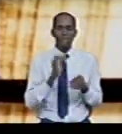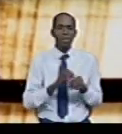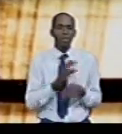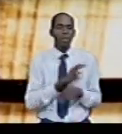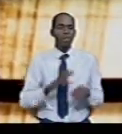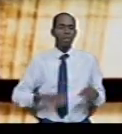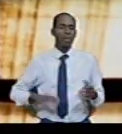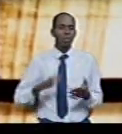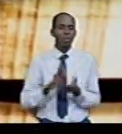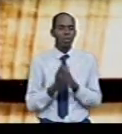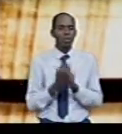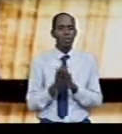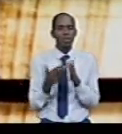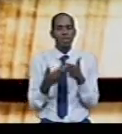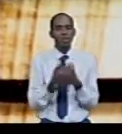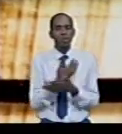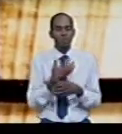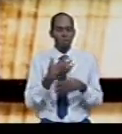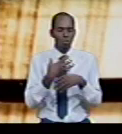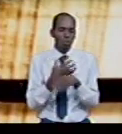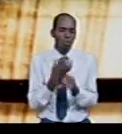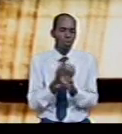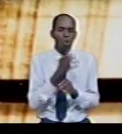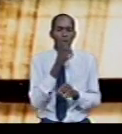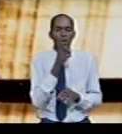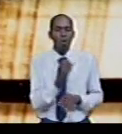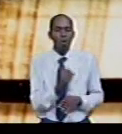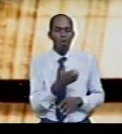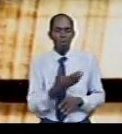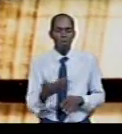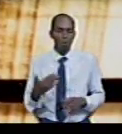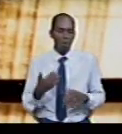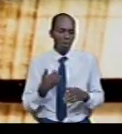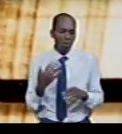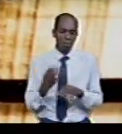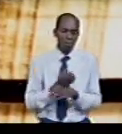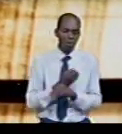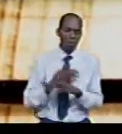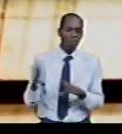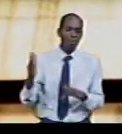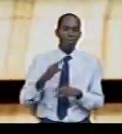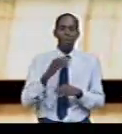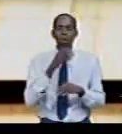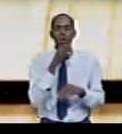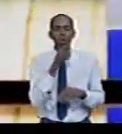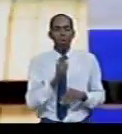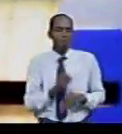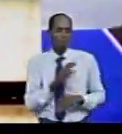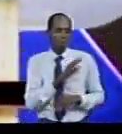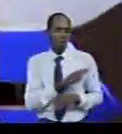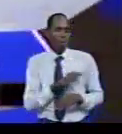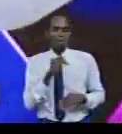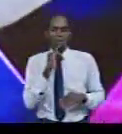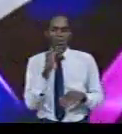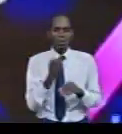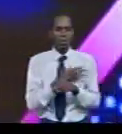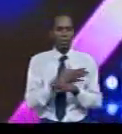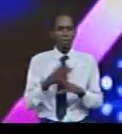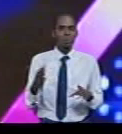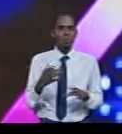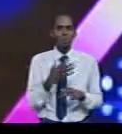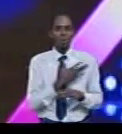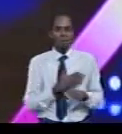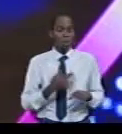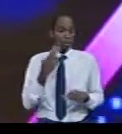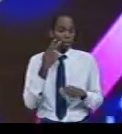creature. Old things are passed away, and the old lifestyle is gone, and behold,